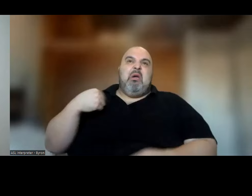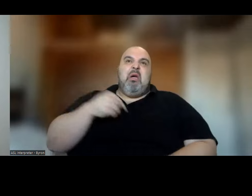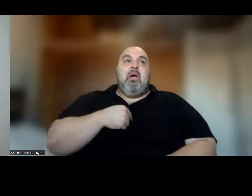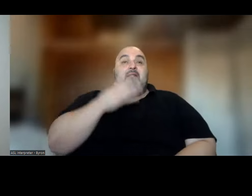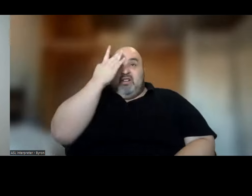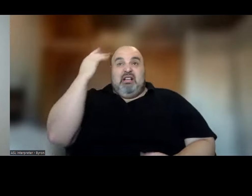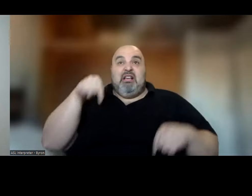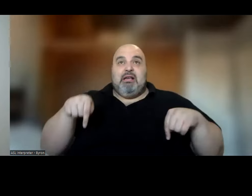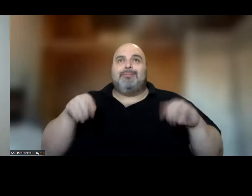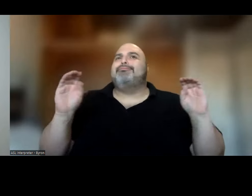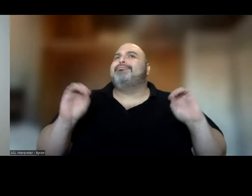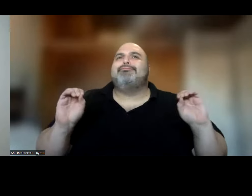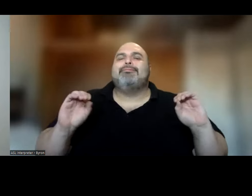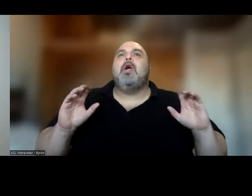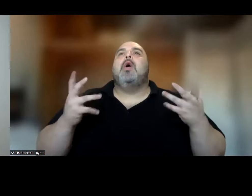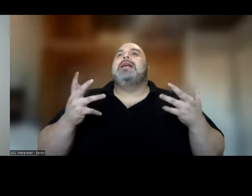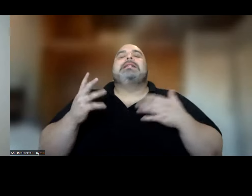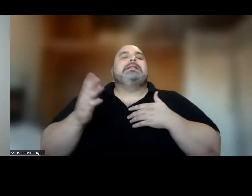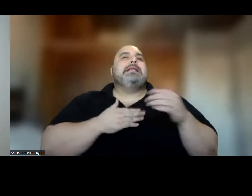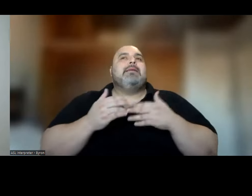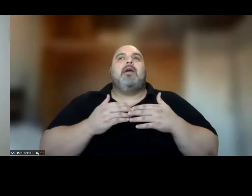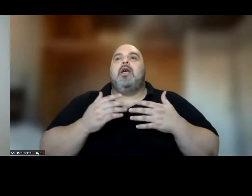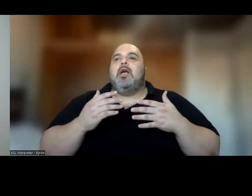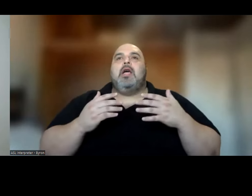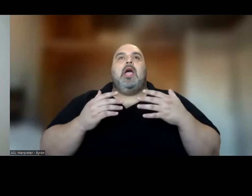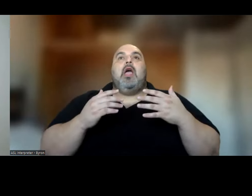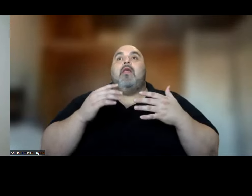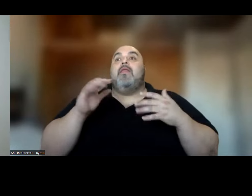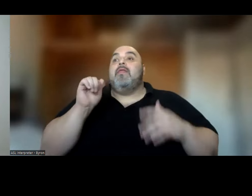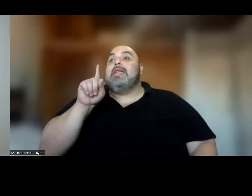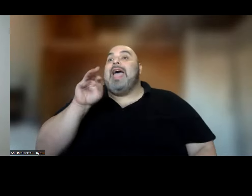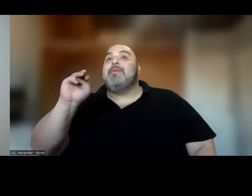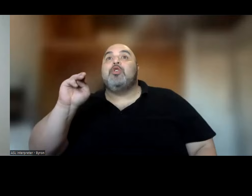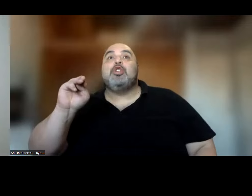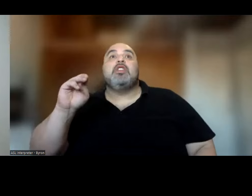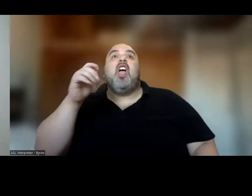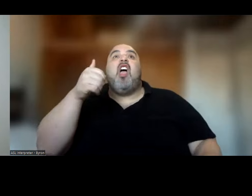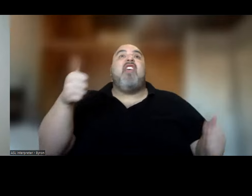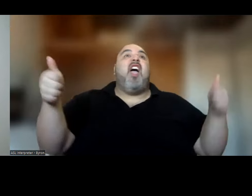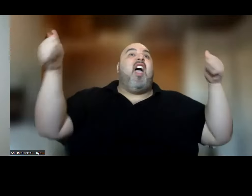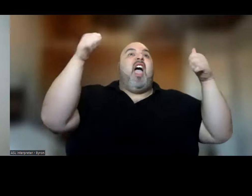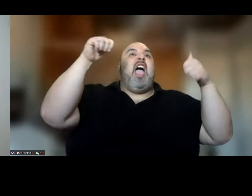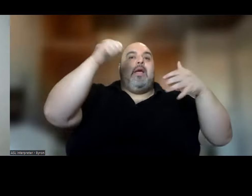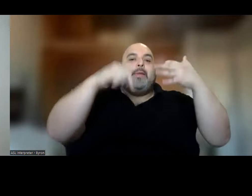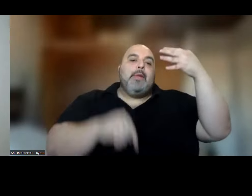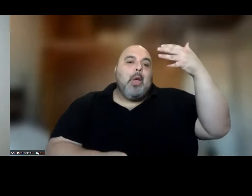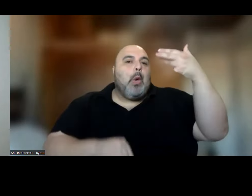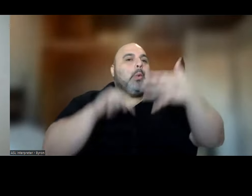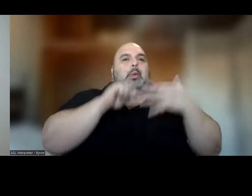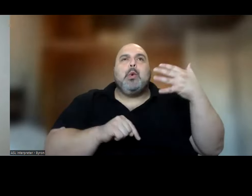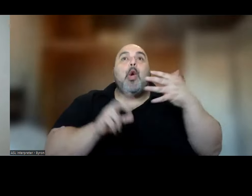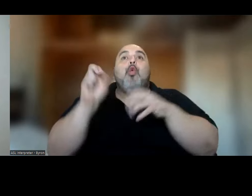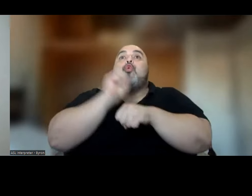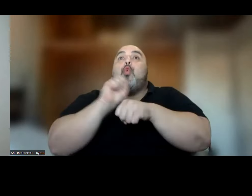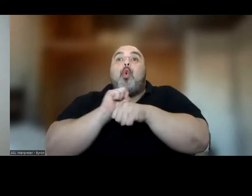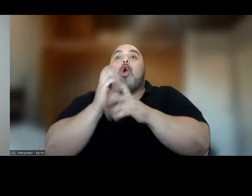where you are in the administration, no matter where you are in the legislature, the work that happens through the master plan, through